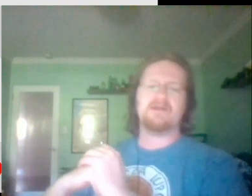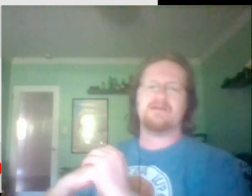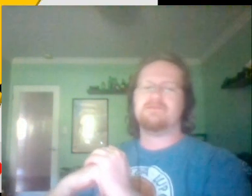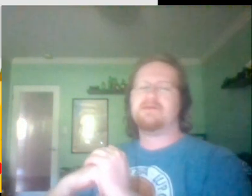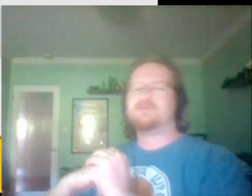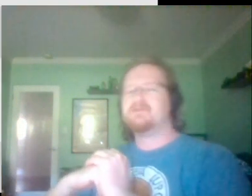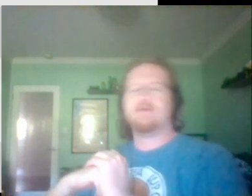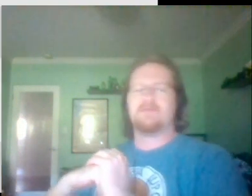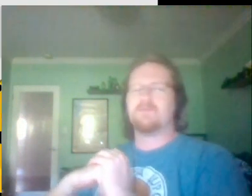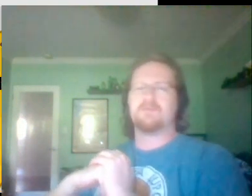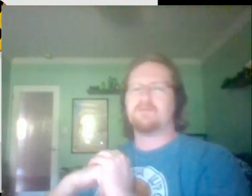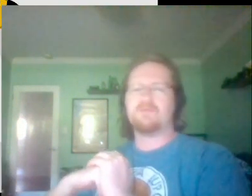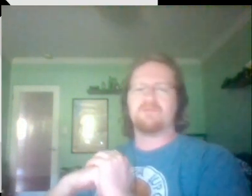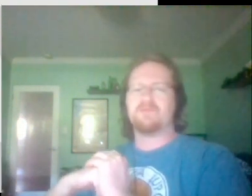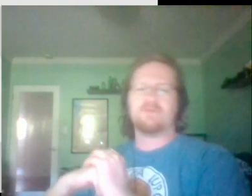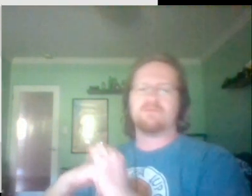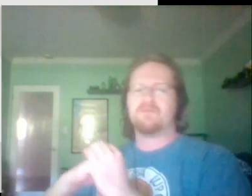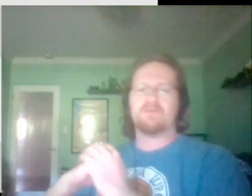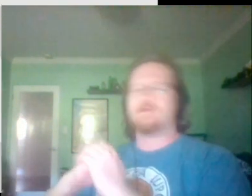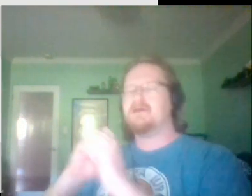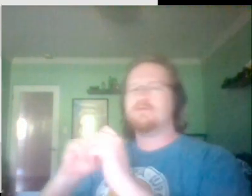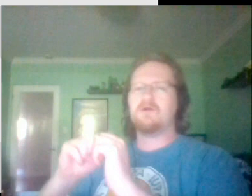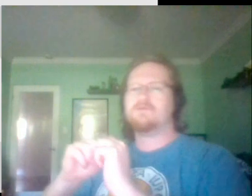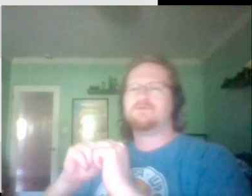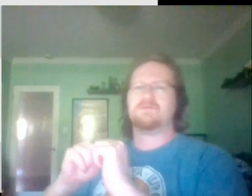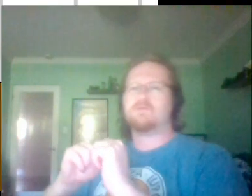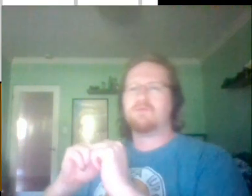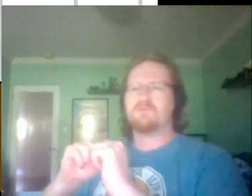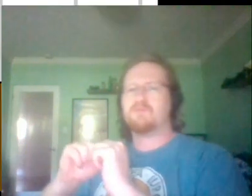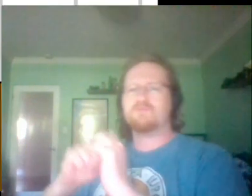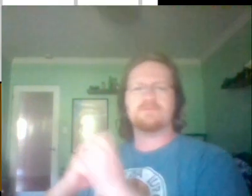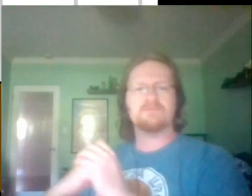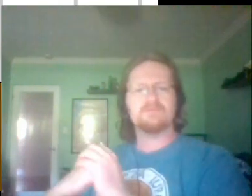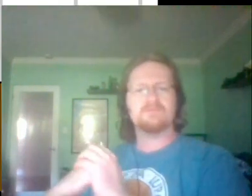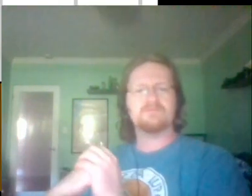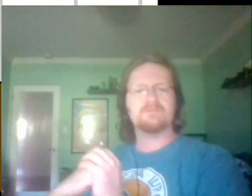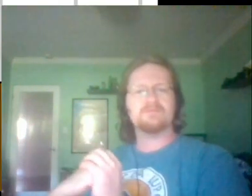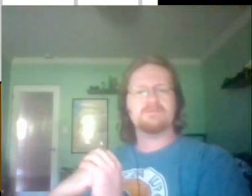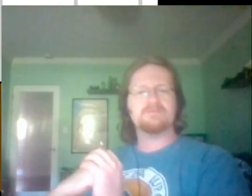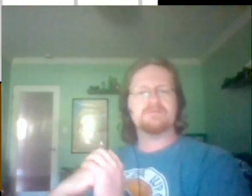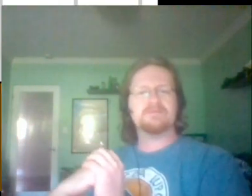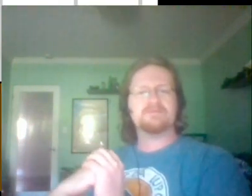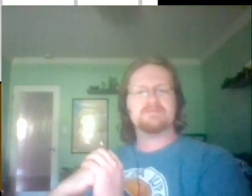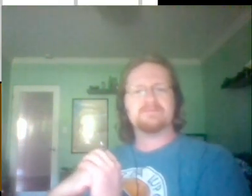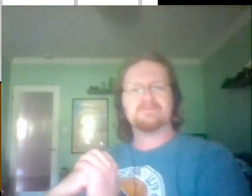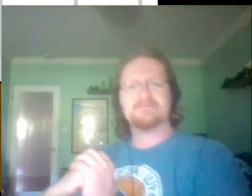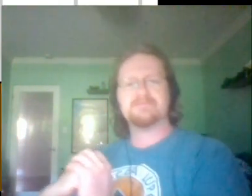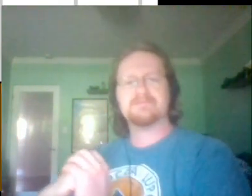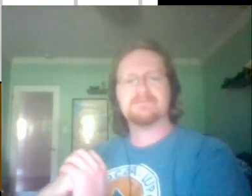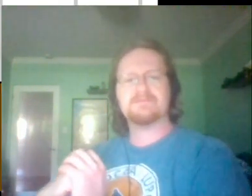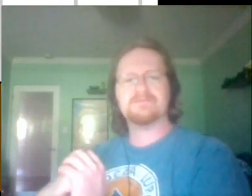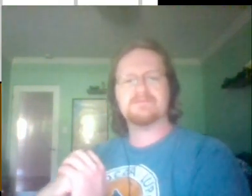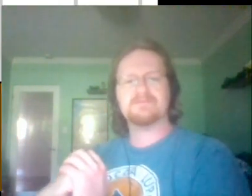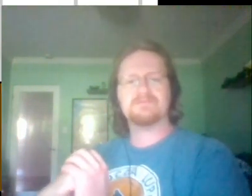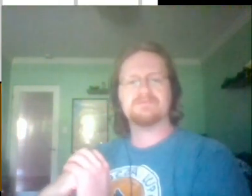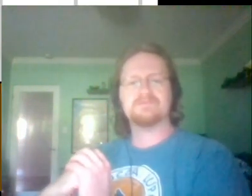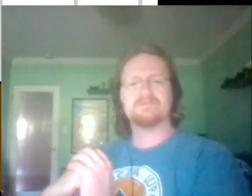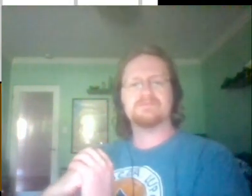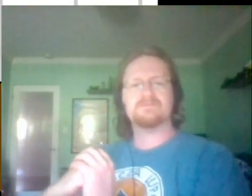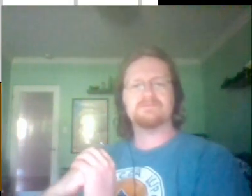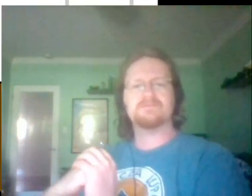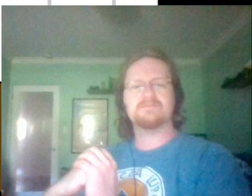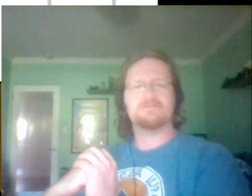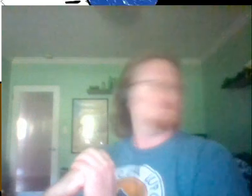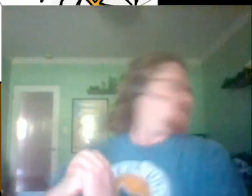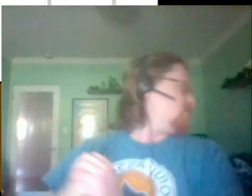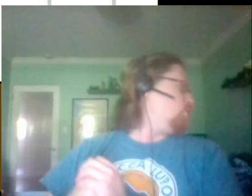Not any invention. And it rowes. Yes, well, thank you, tonight. We return to our top